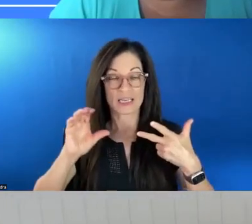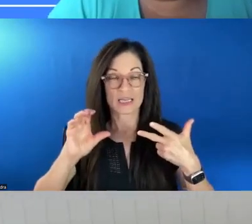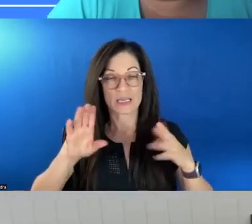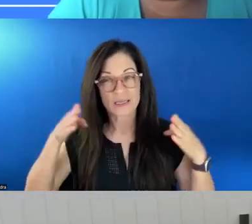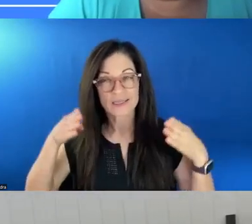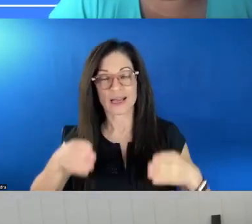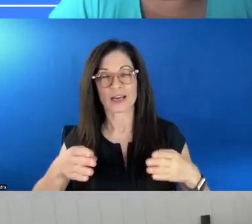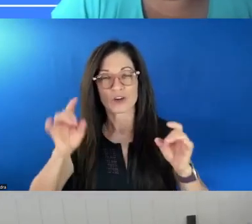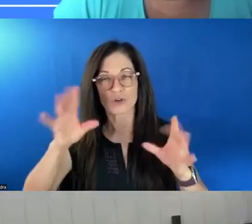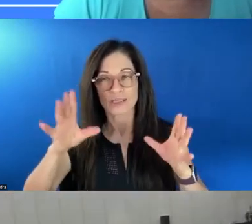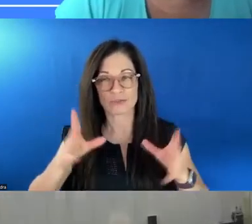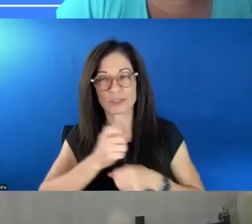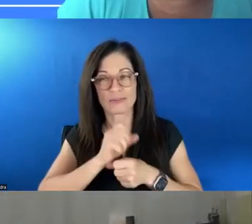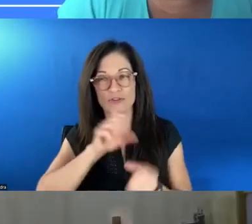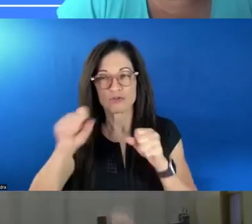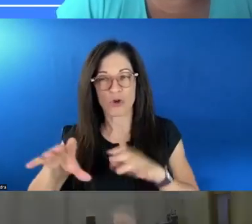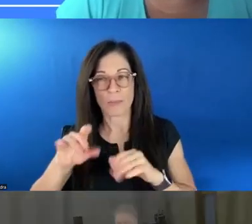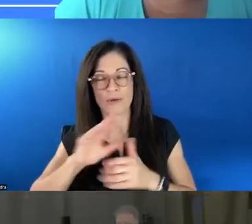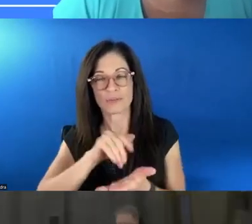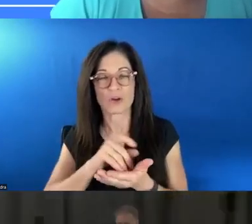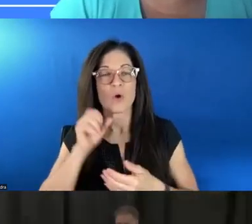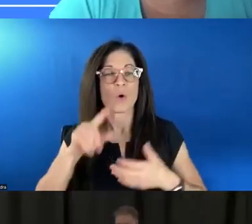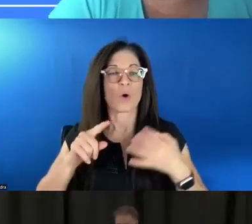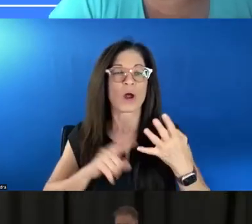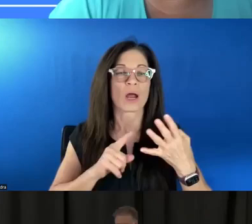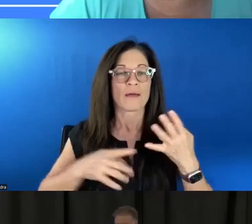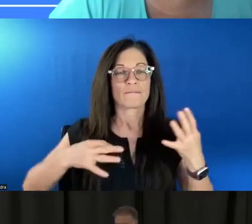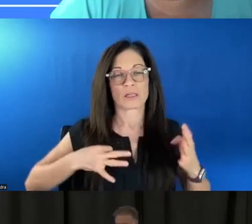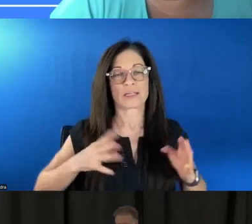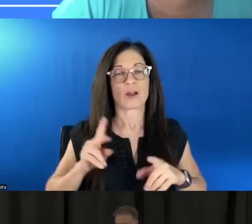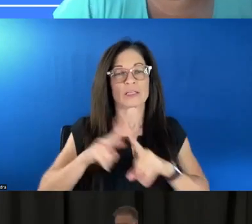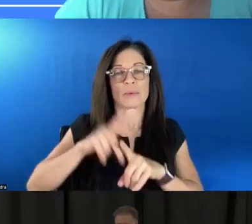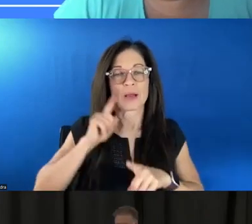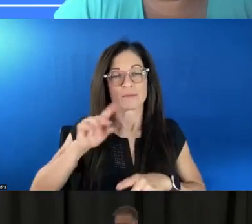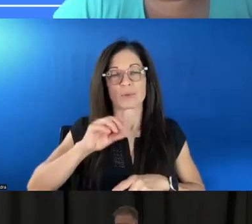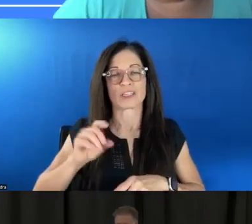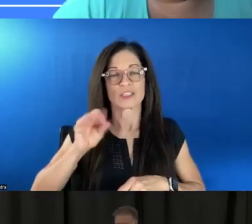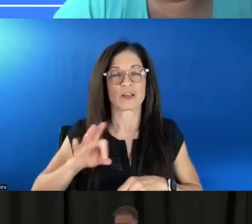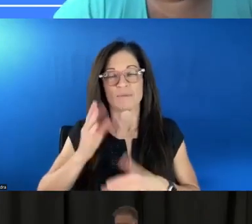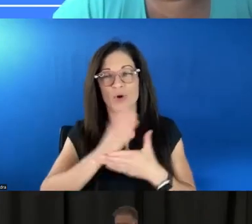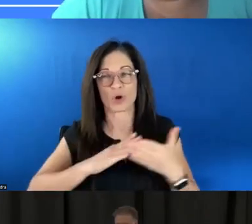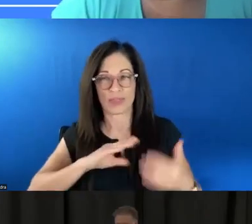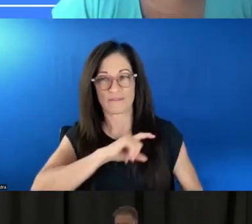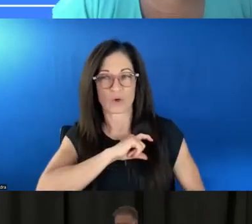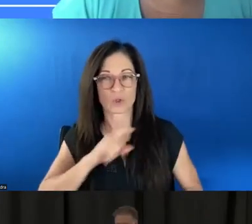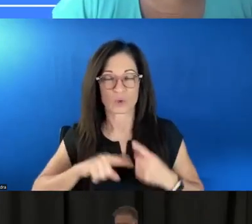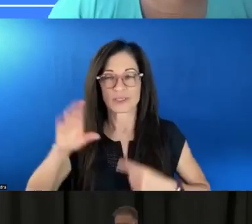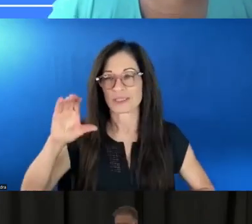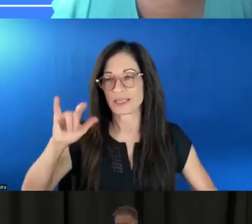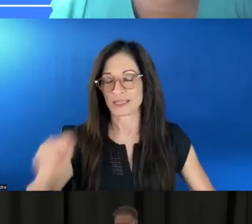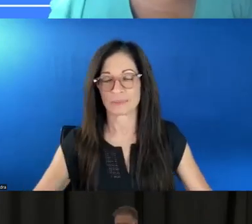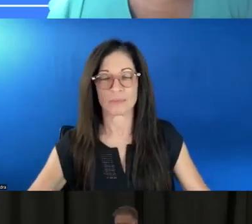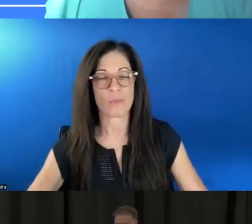crisis receiving drop-off centers? Or D, voluntary assignment of a percentage of the law enforcement force to a CIT team? So